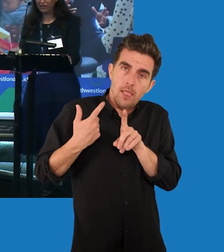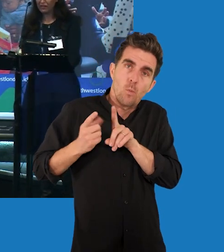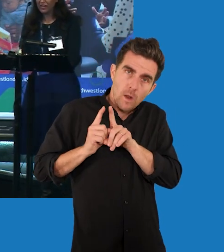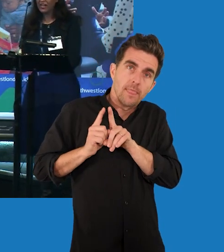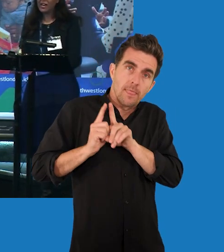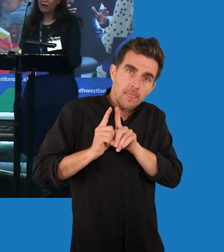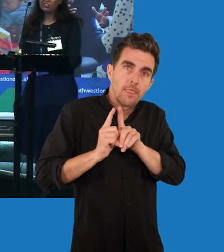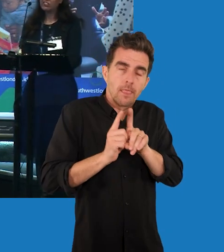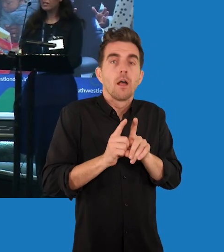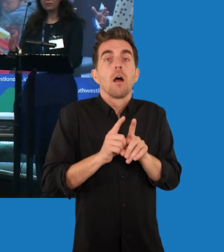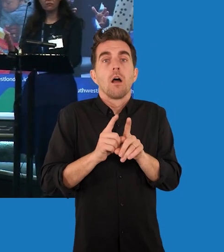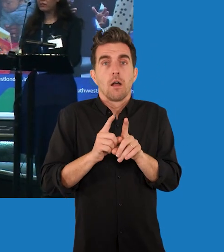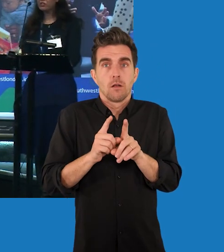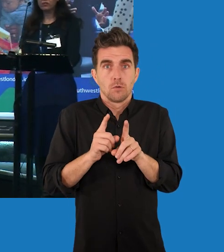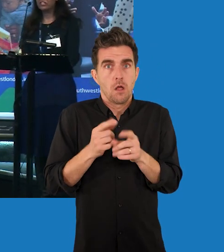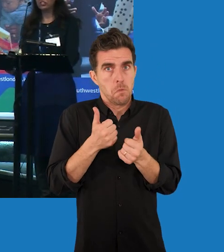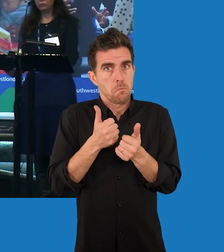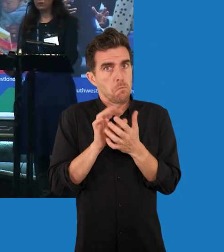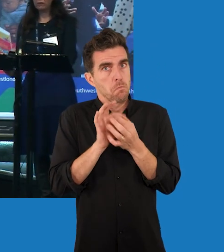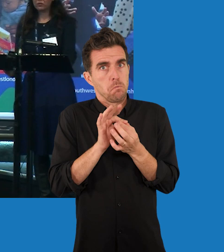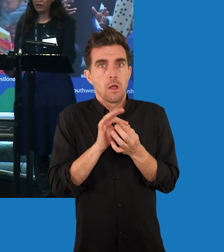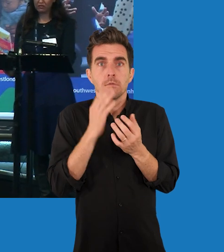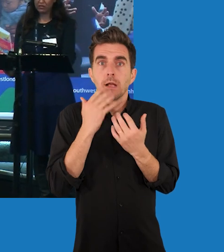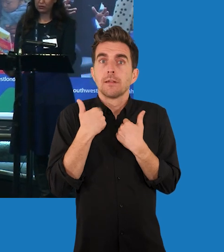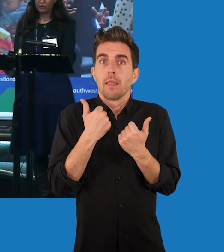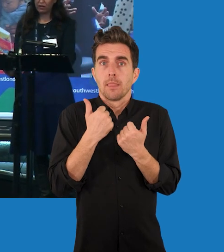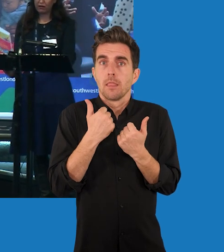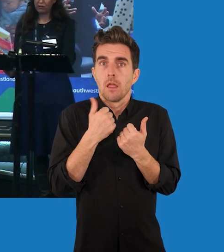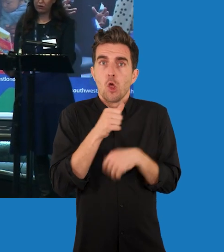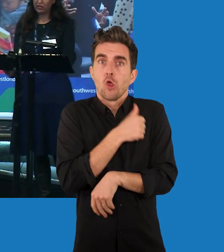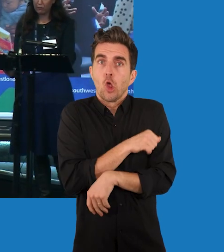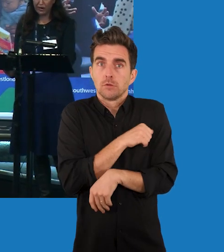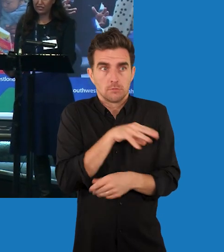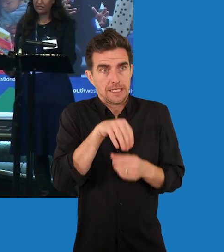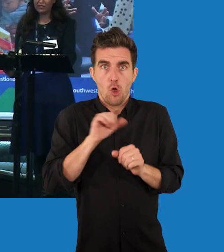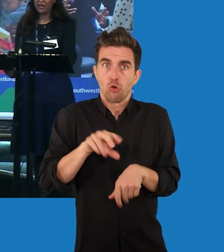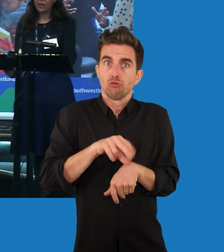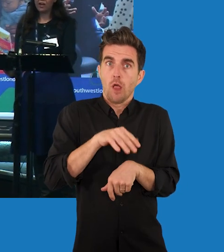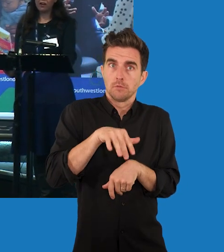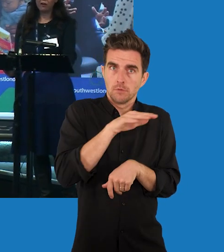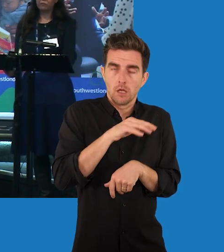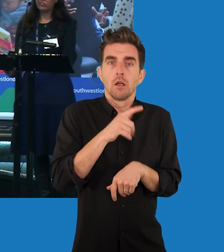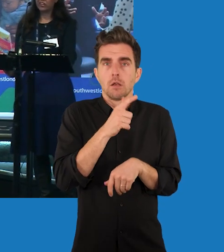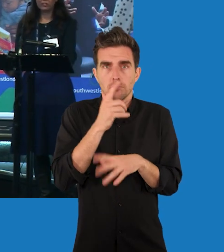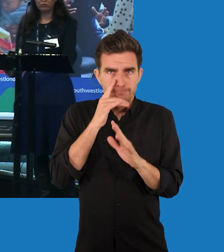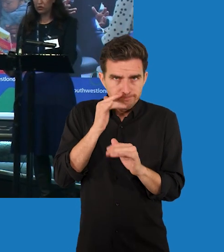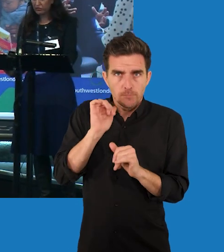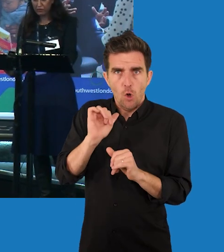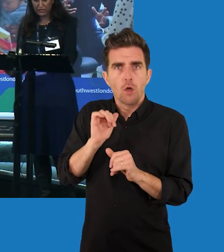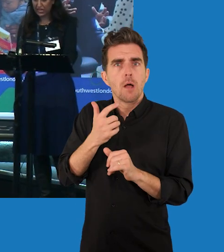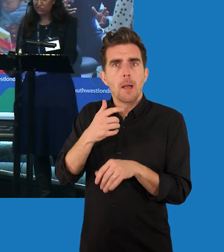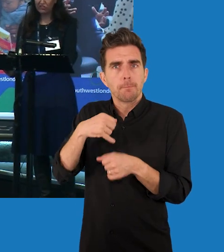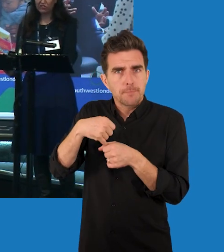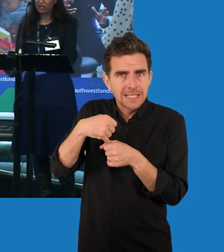with her. And she established a very good relationship with the mental health nurse within her practice. She had a review